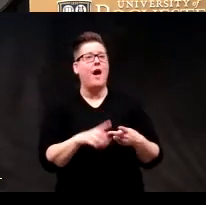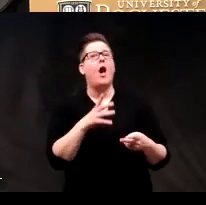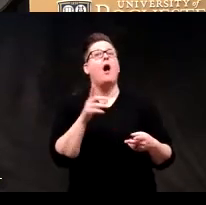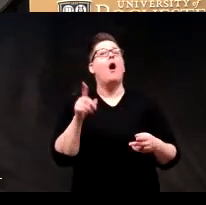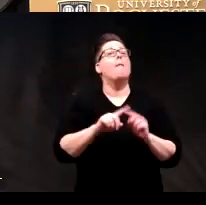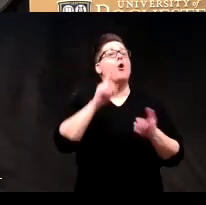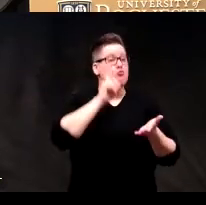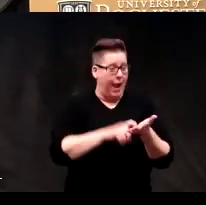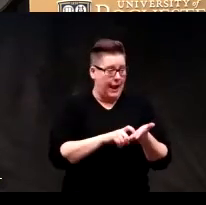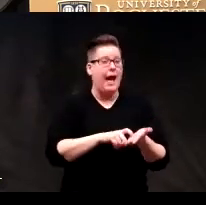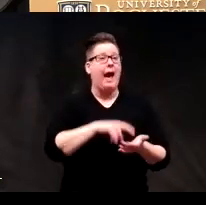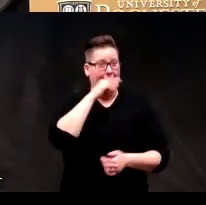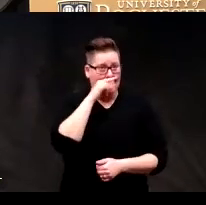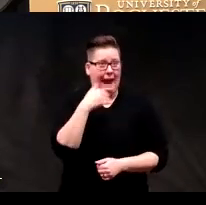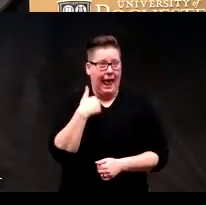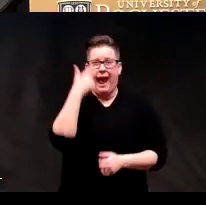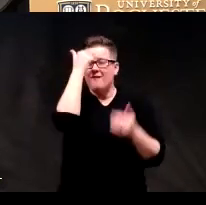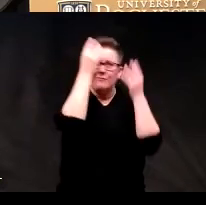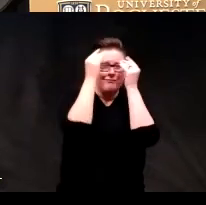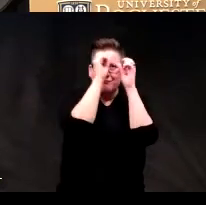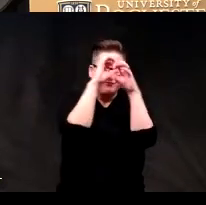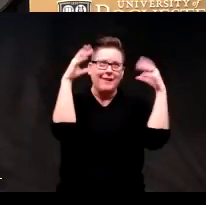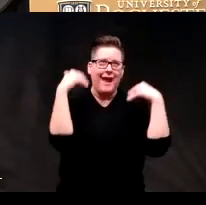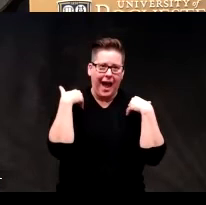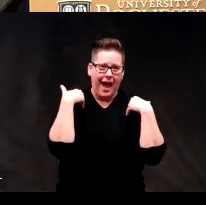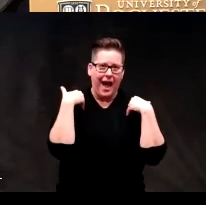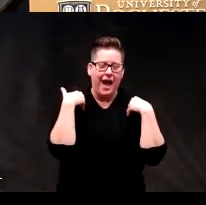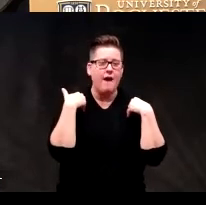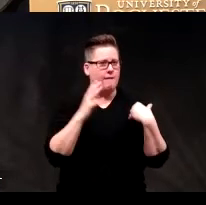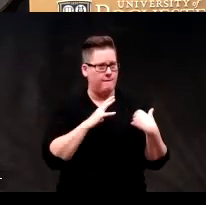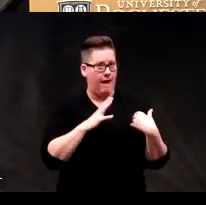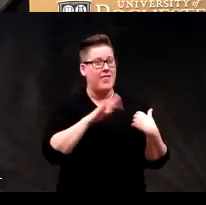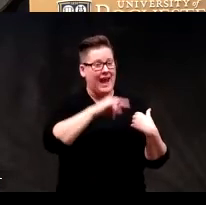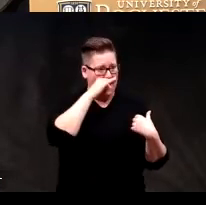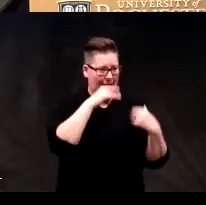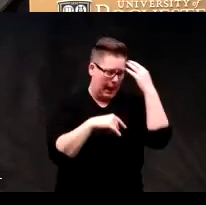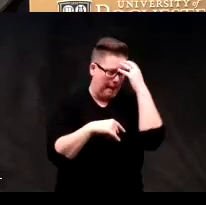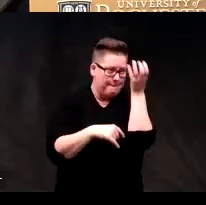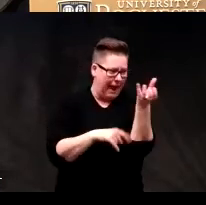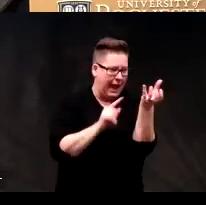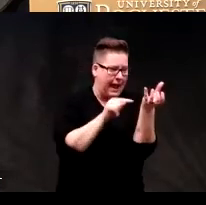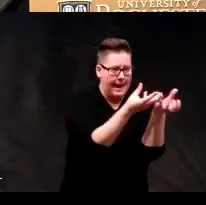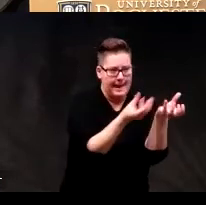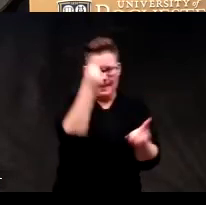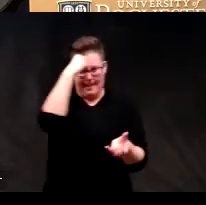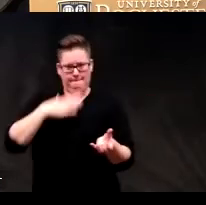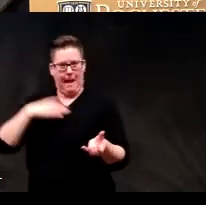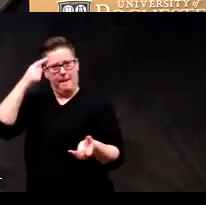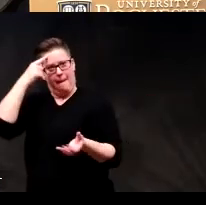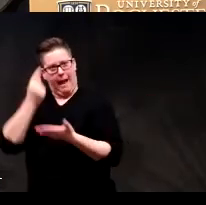life, we think about how can we have this child mind in our mind as a